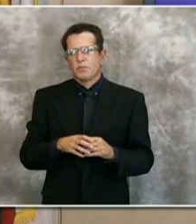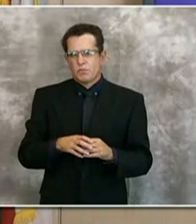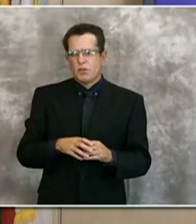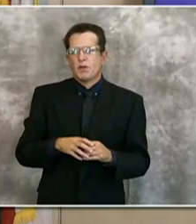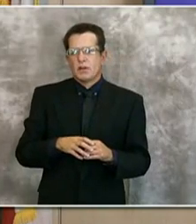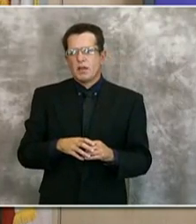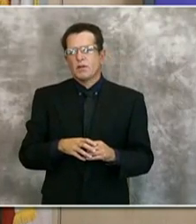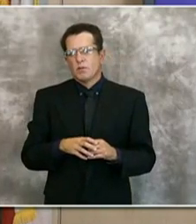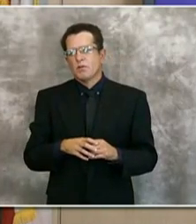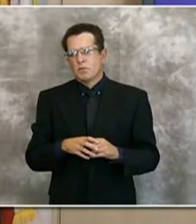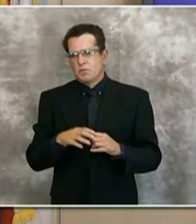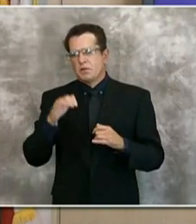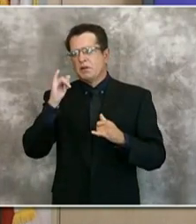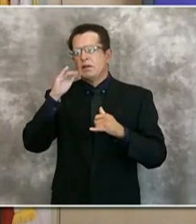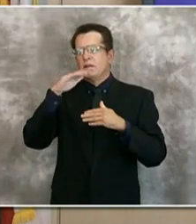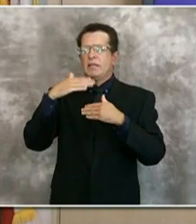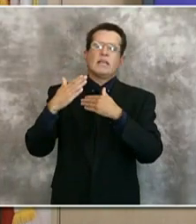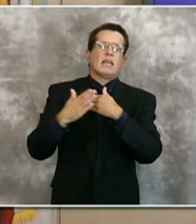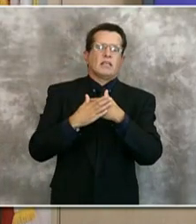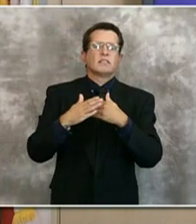Okay, we'll go to the next question.